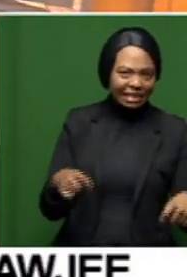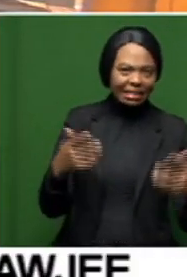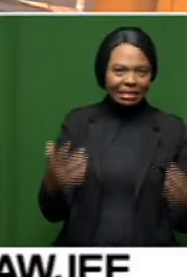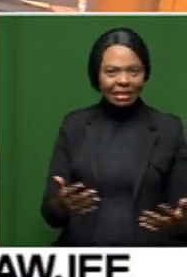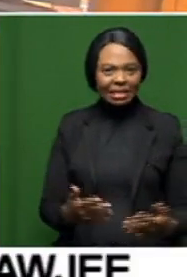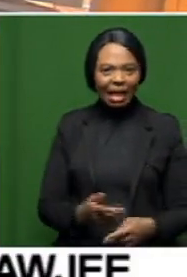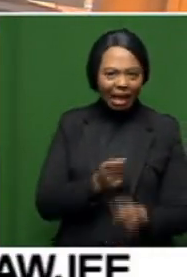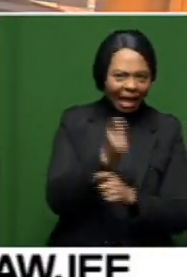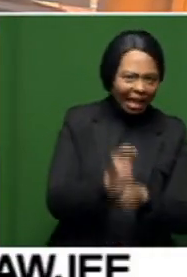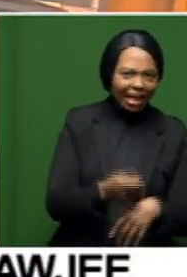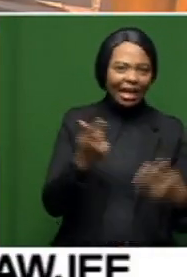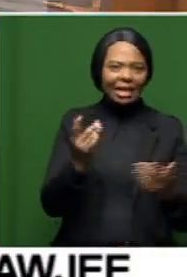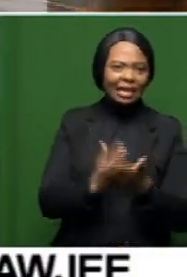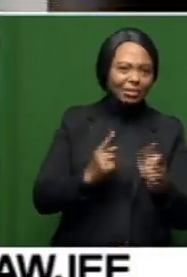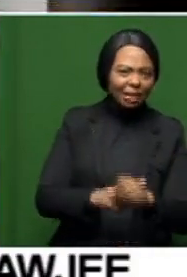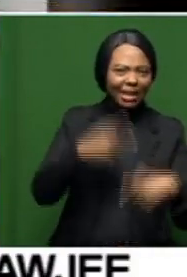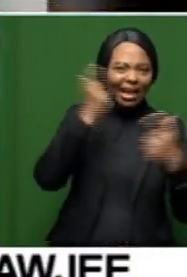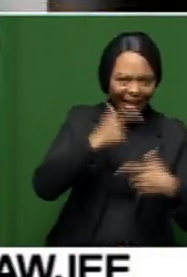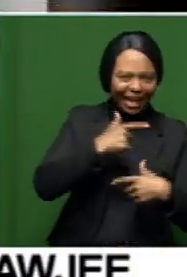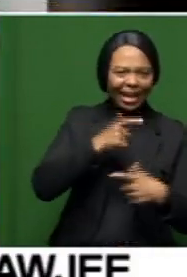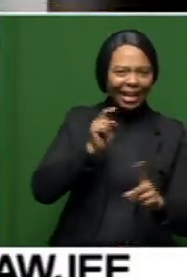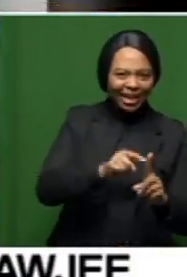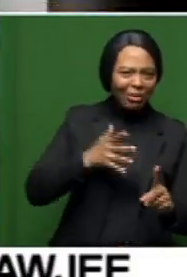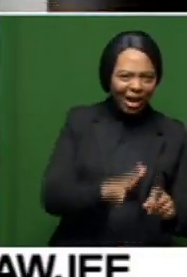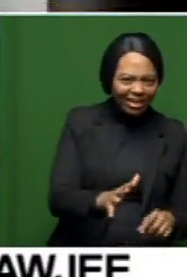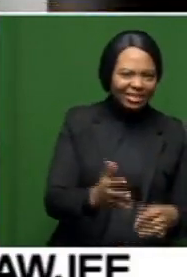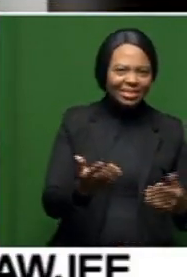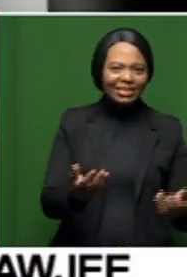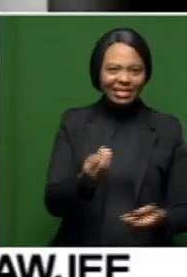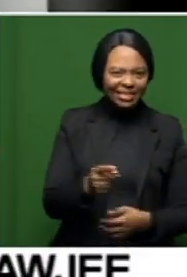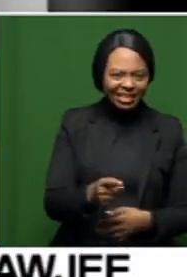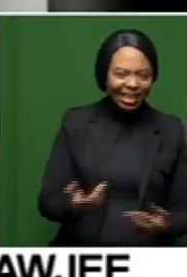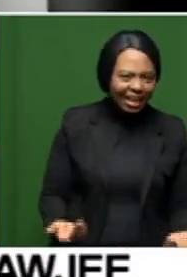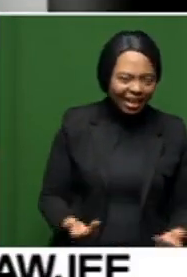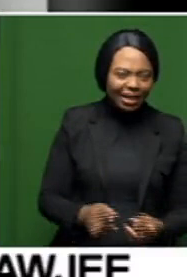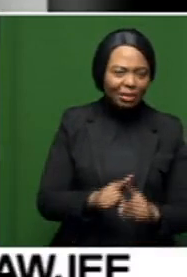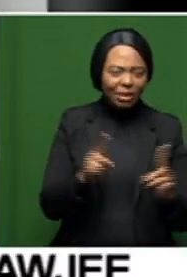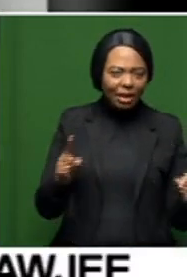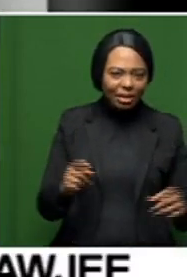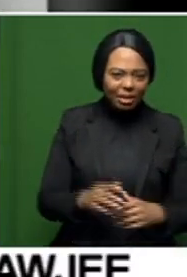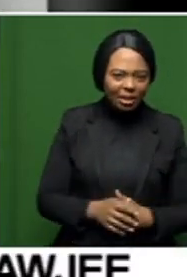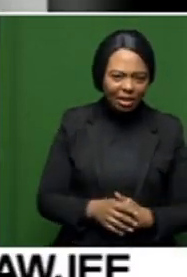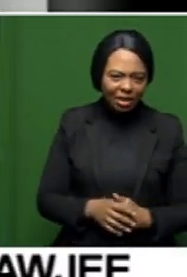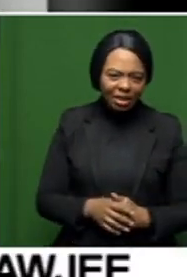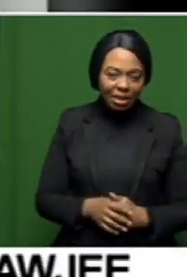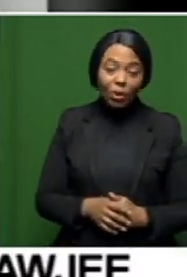at him. And I just got to walk away. You can't laugh at him. But damn it, it's hell.